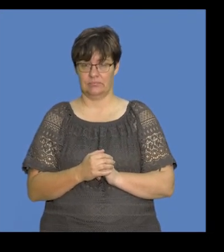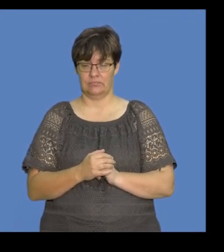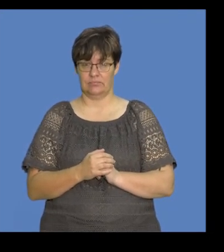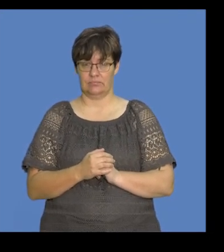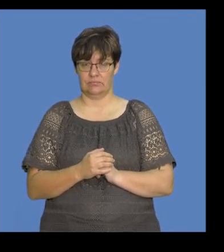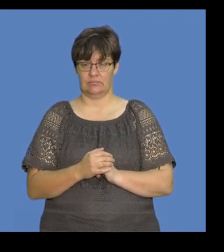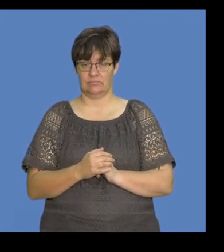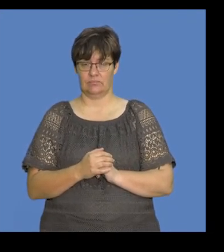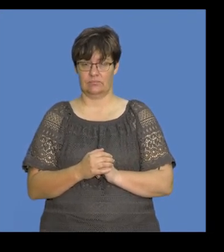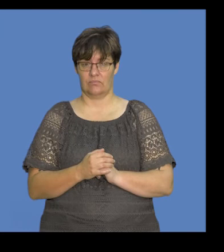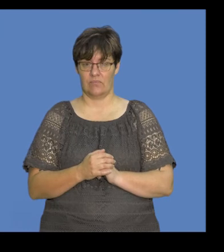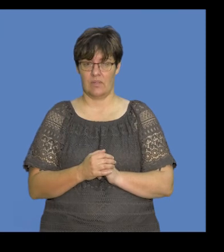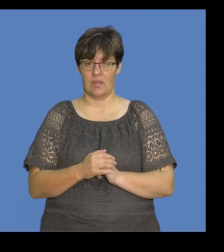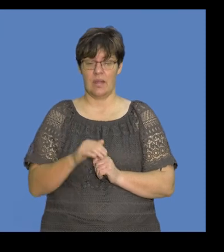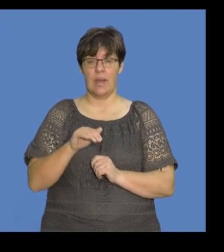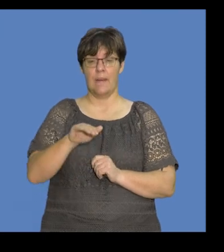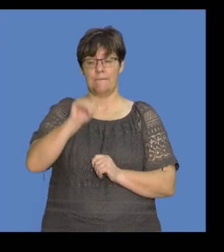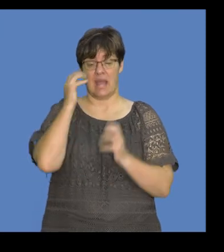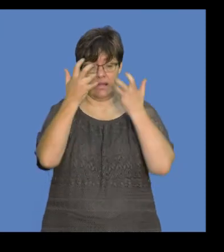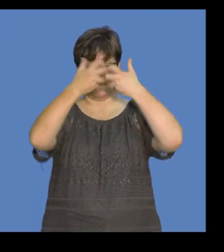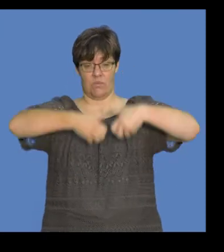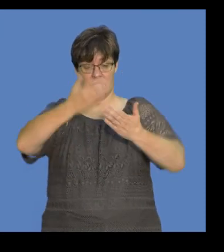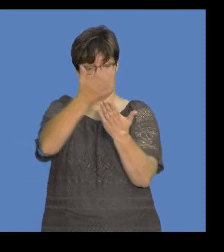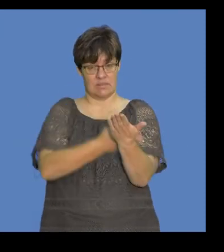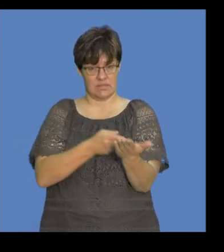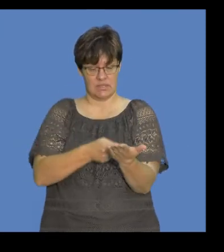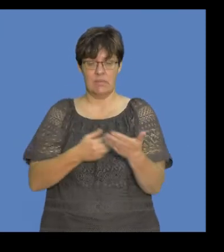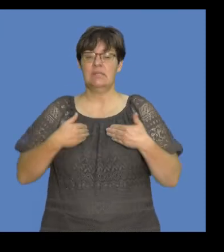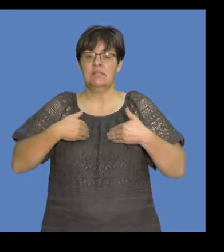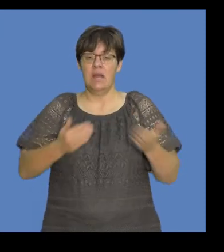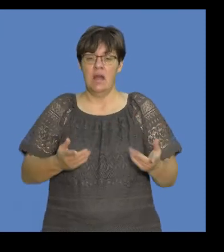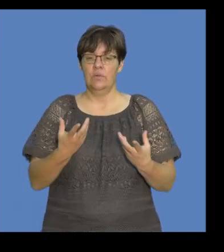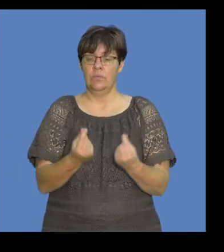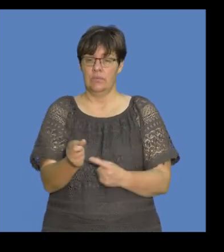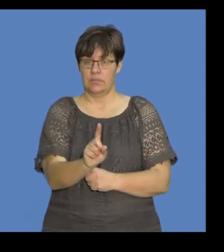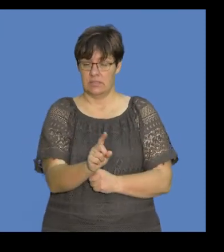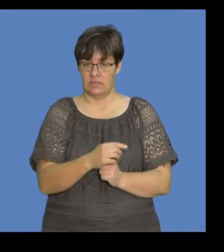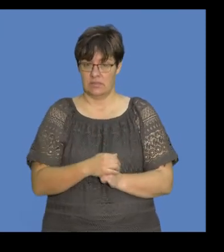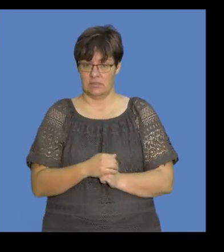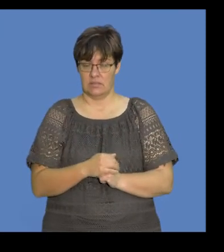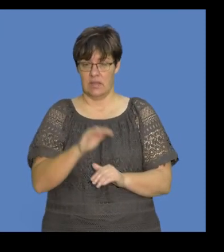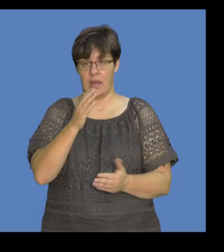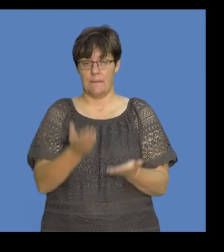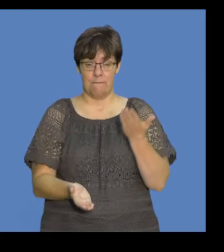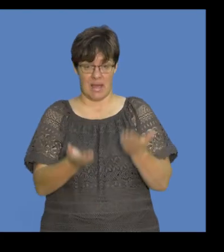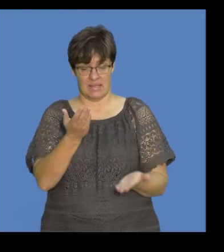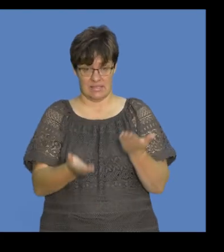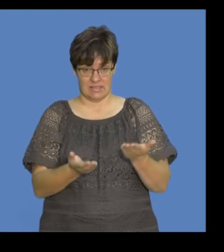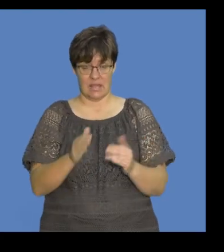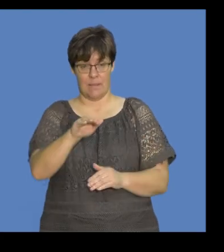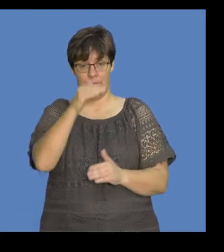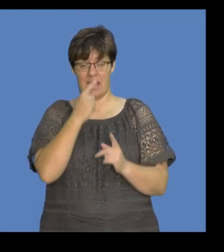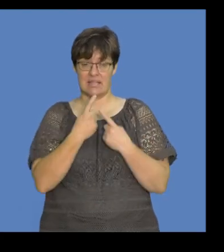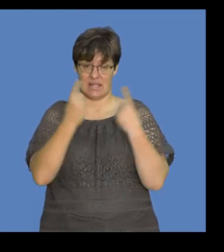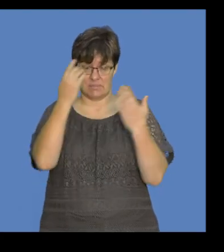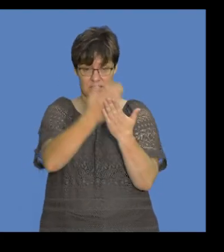Okay? What goes into my bank reconciliation statement? I start off with my balance as per bank statement,